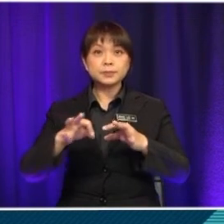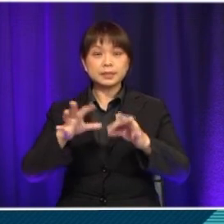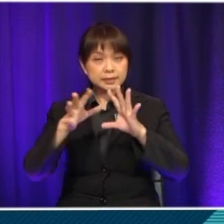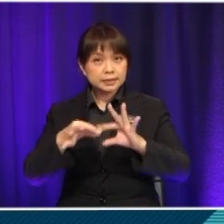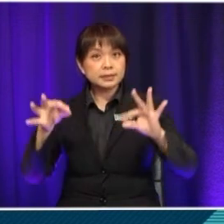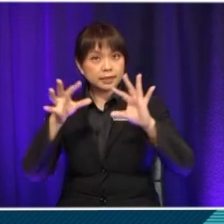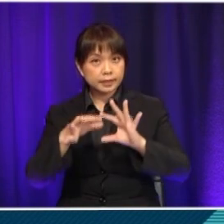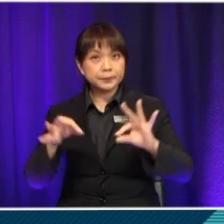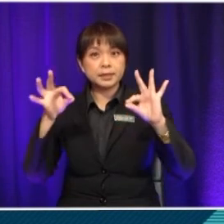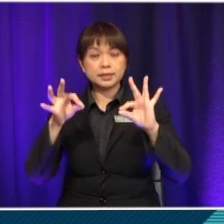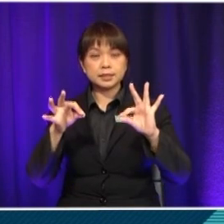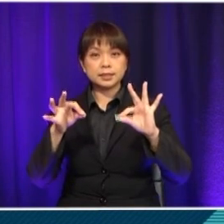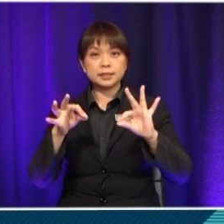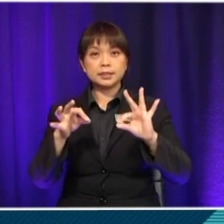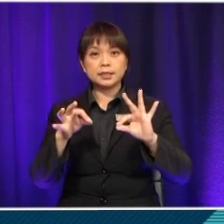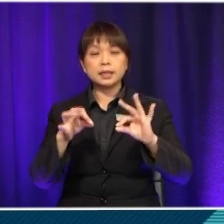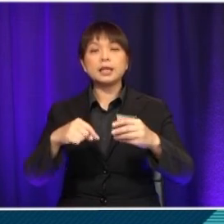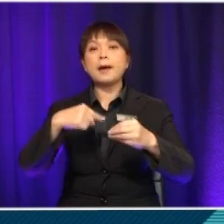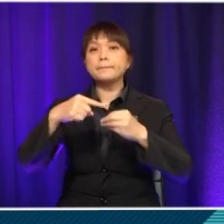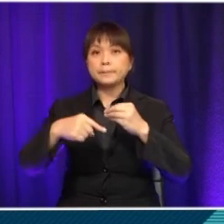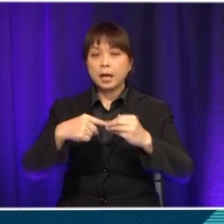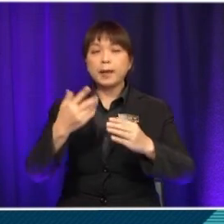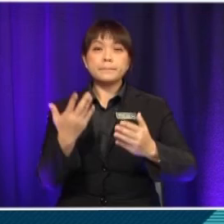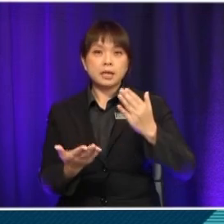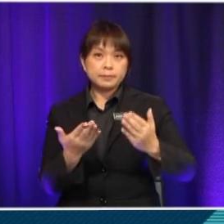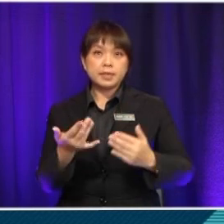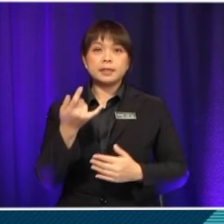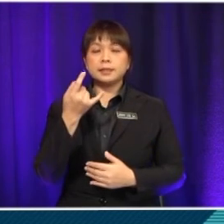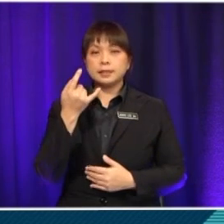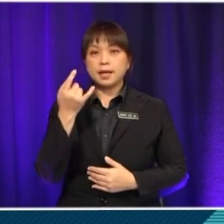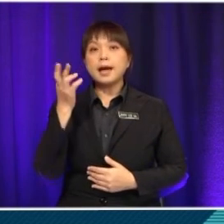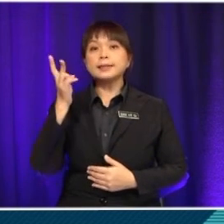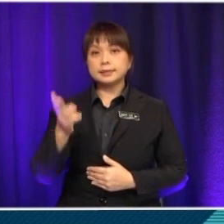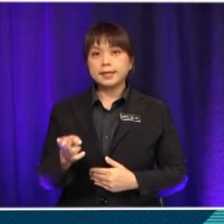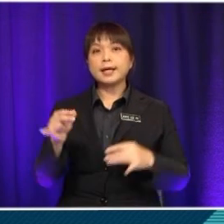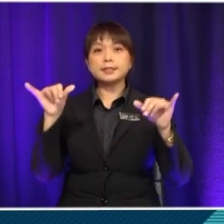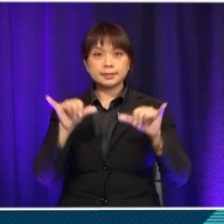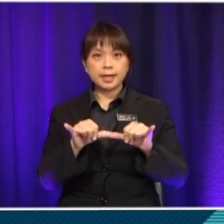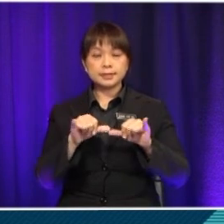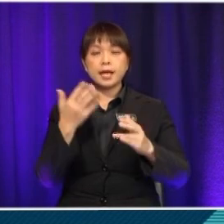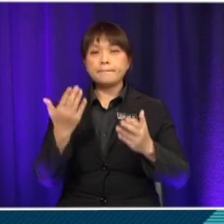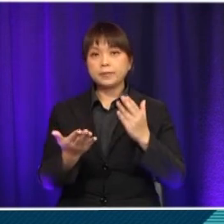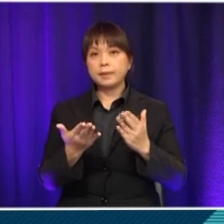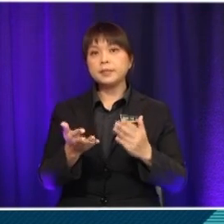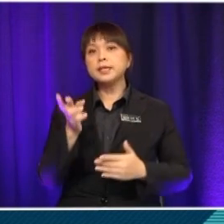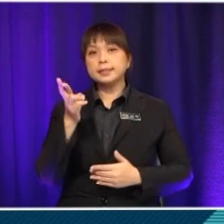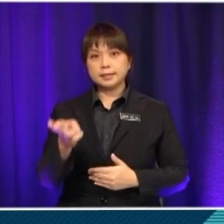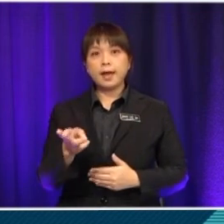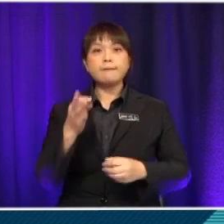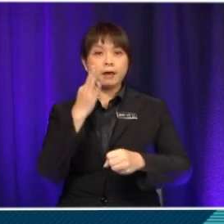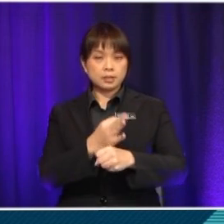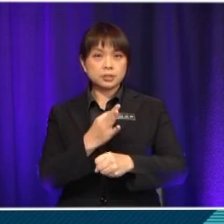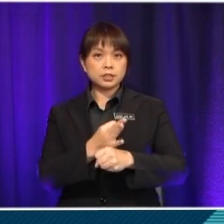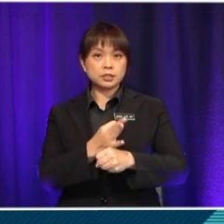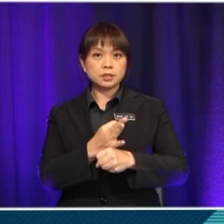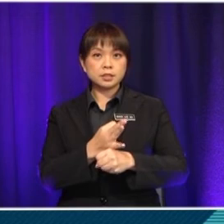disadvantages, because they are describing about maybe their size, their weight, okay, their functions and things like that.